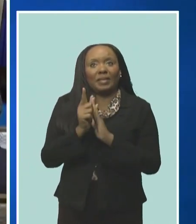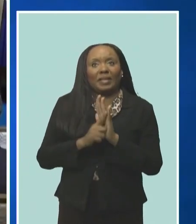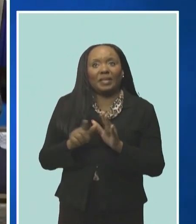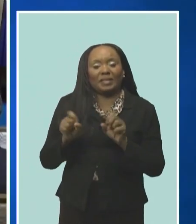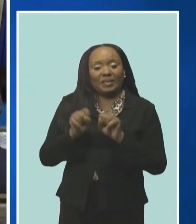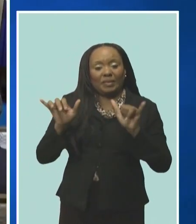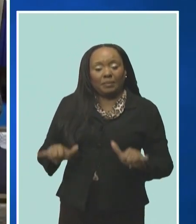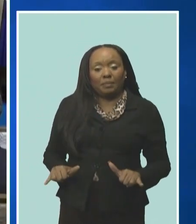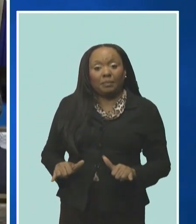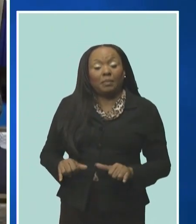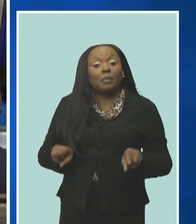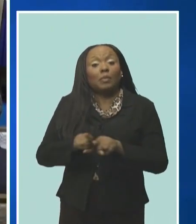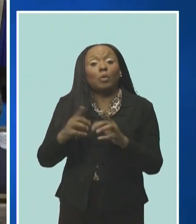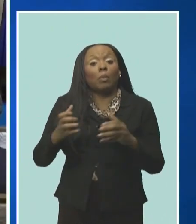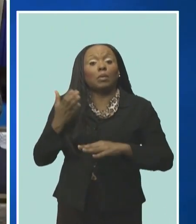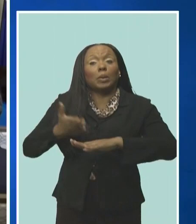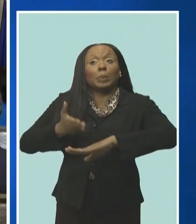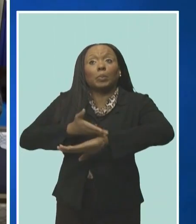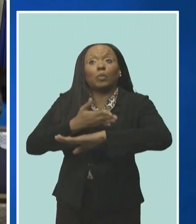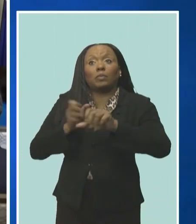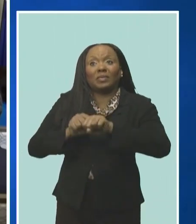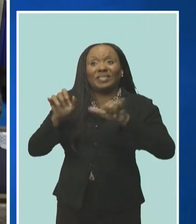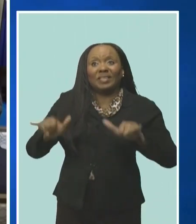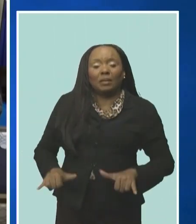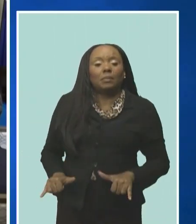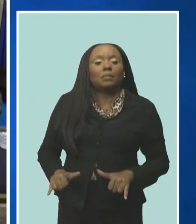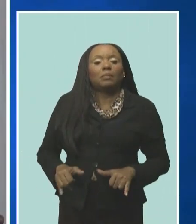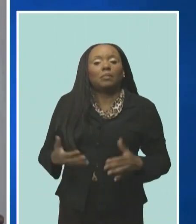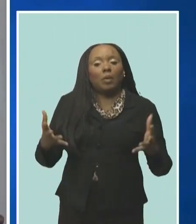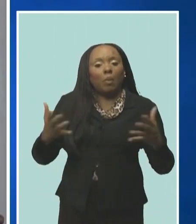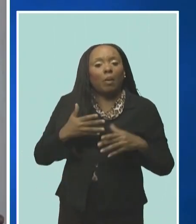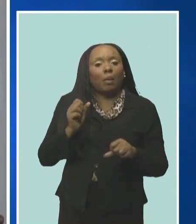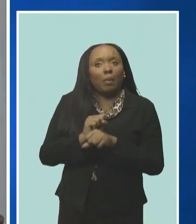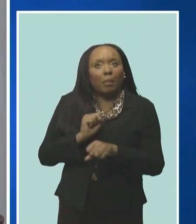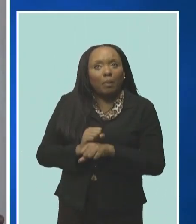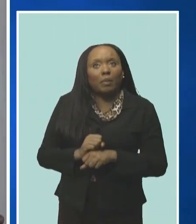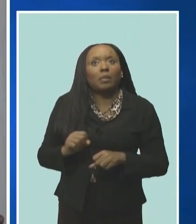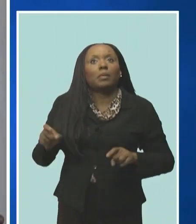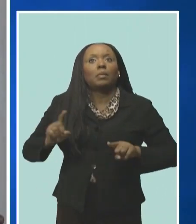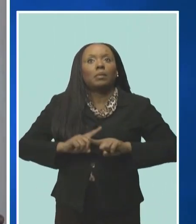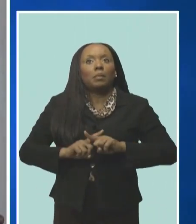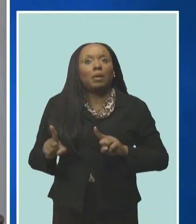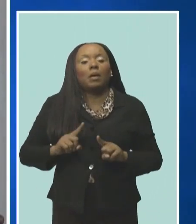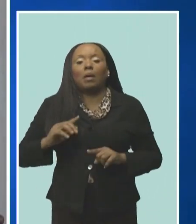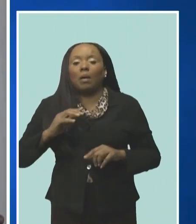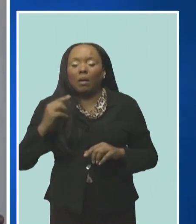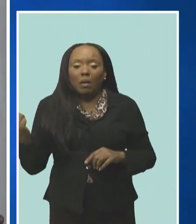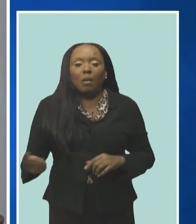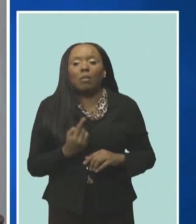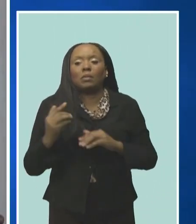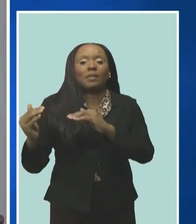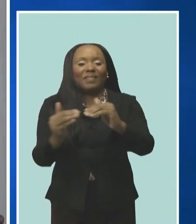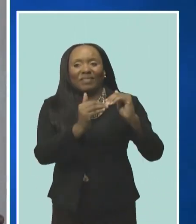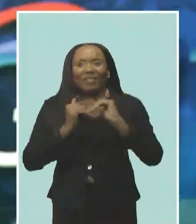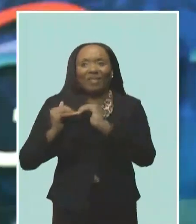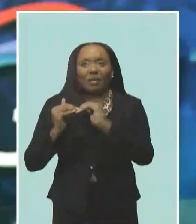about improving the system so that it is not just efficient, but perceived as fair and just by